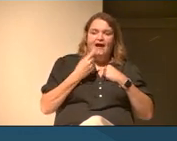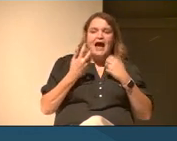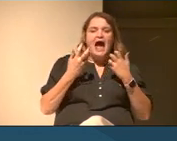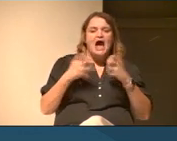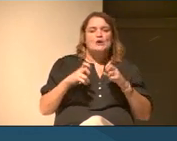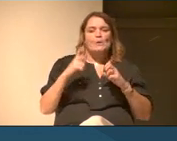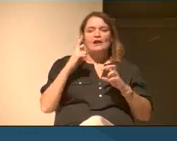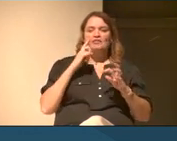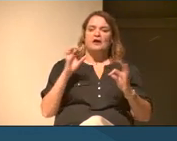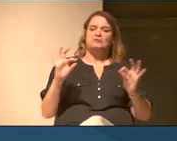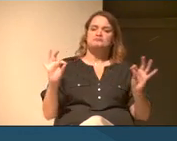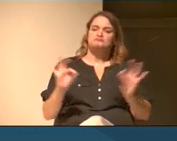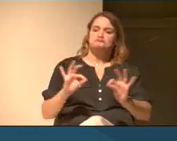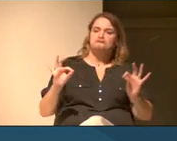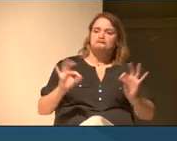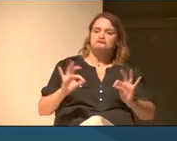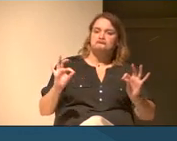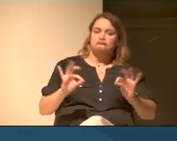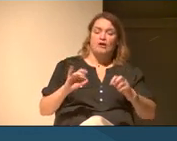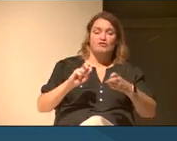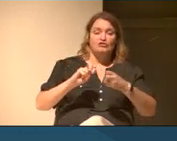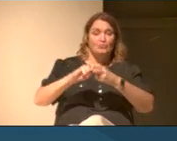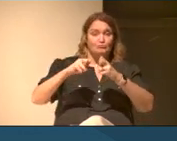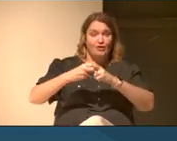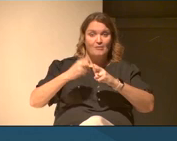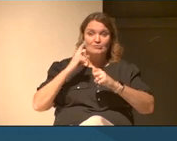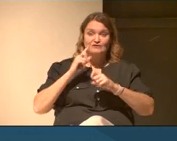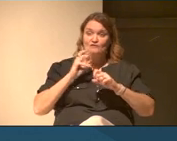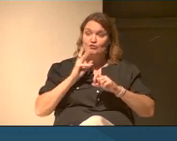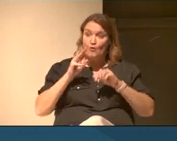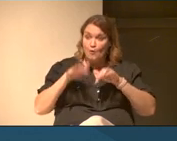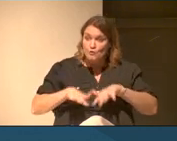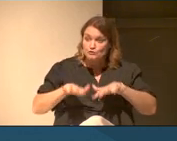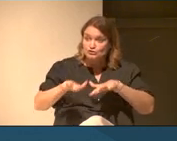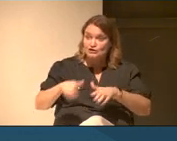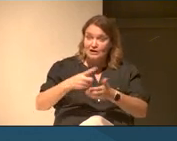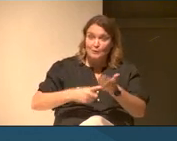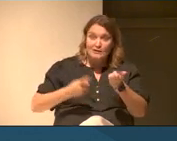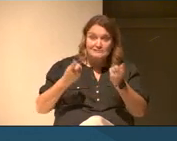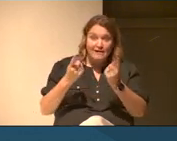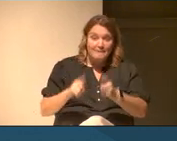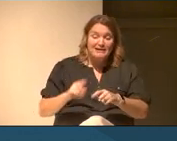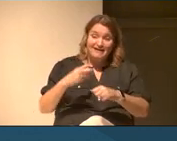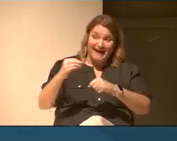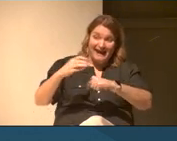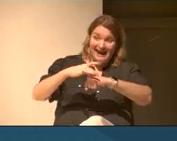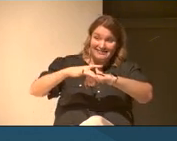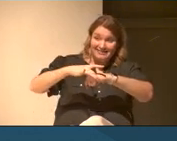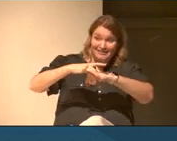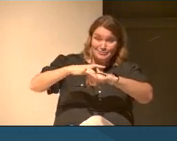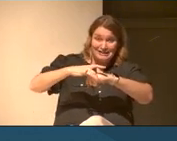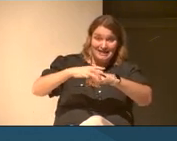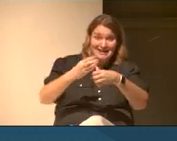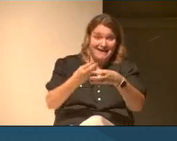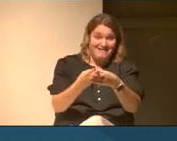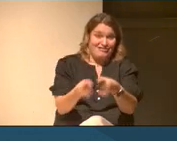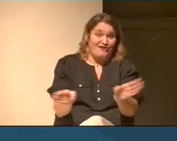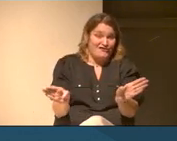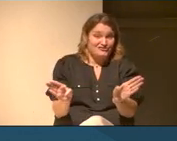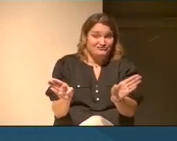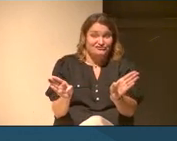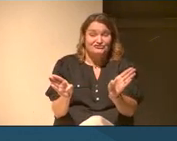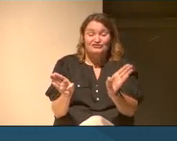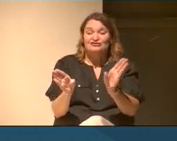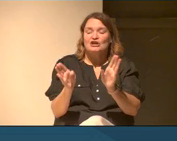the scale of the problem. The problems that the oceans are facing, and really the planet large, as was highlighted in the previous section,